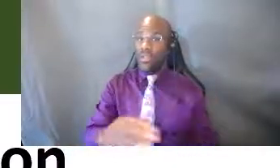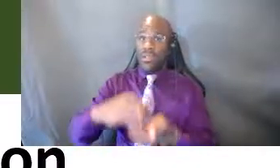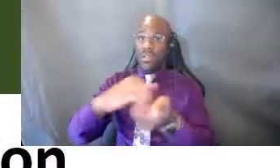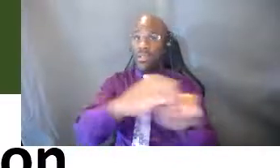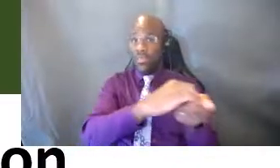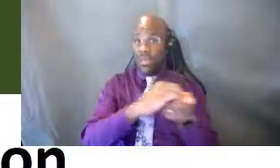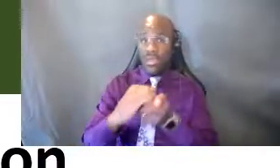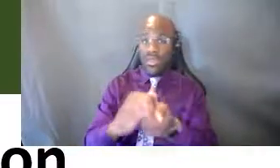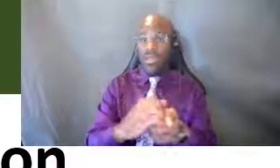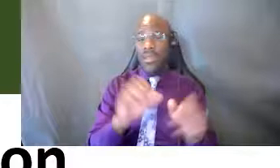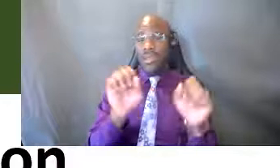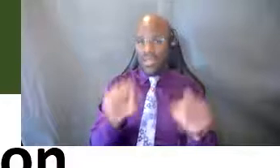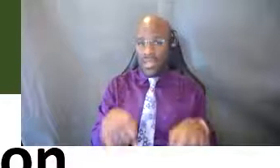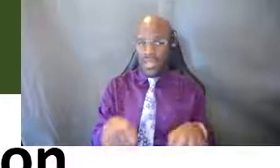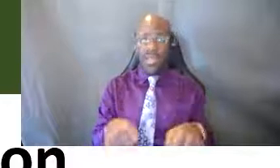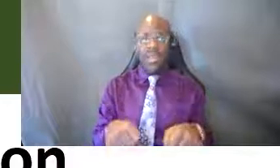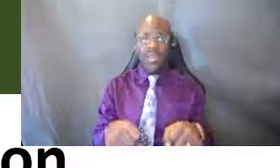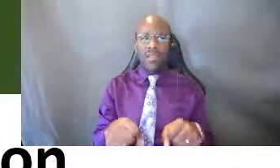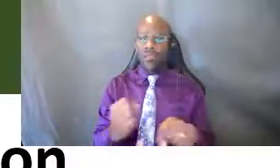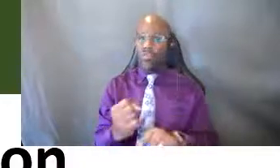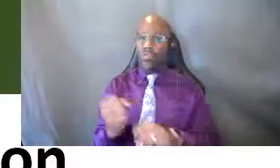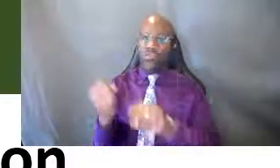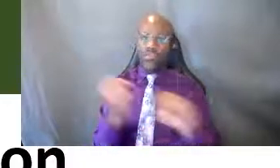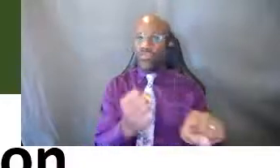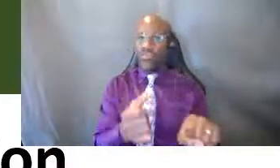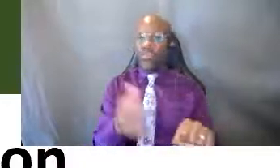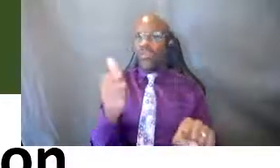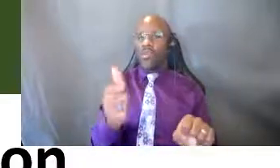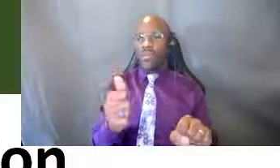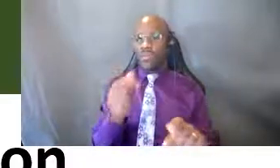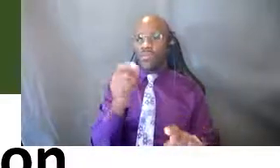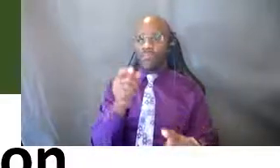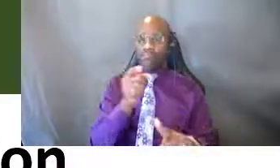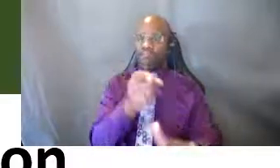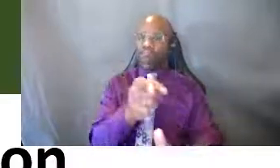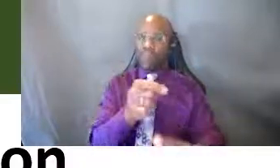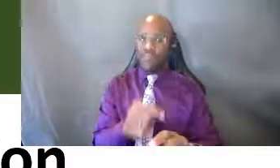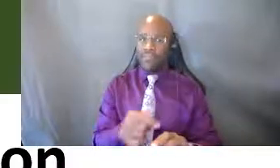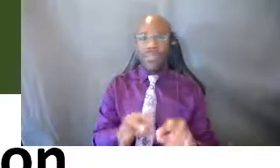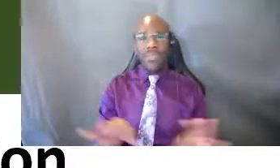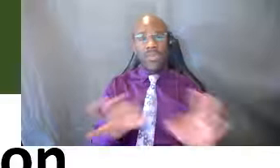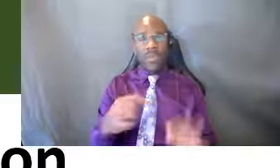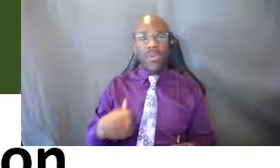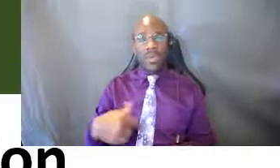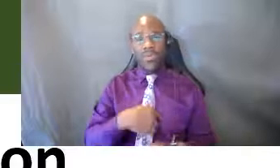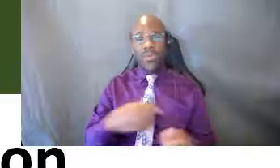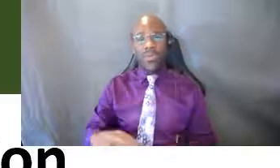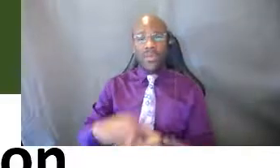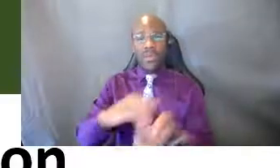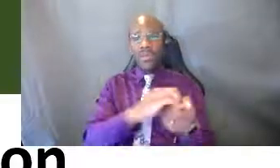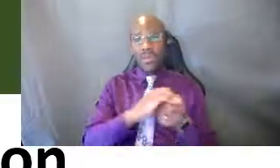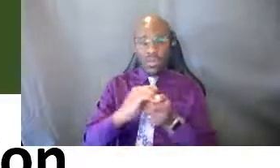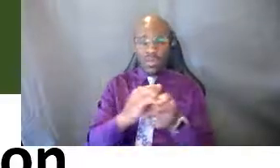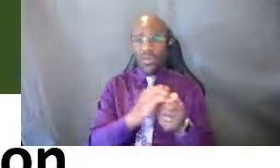have an amplified voice. So that's also important, is that we collaborate with each other and try to amplify